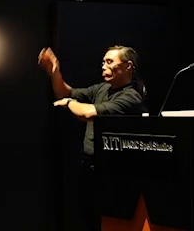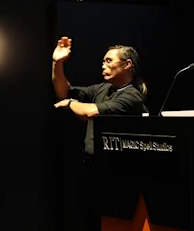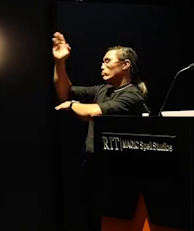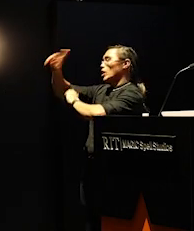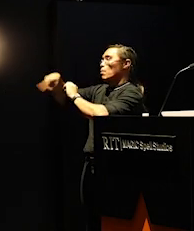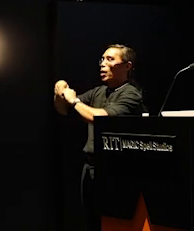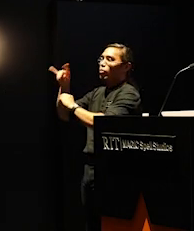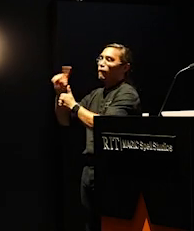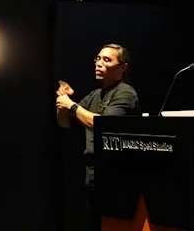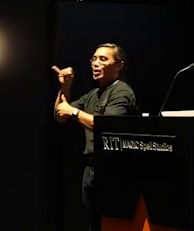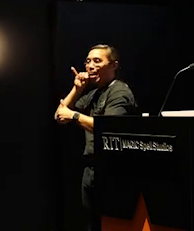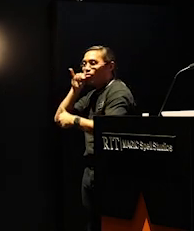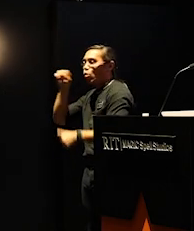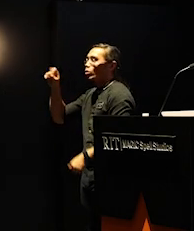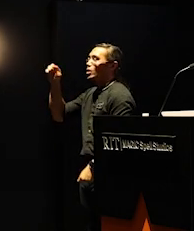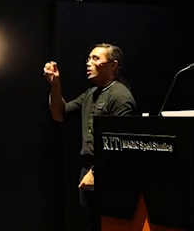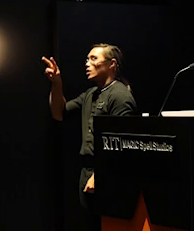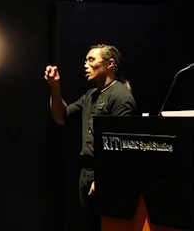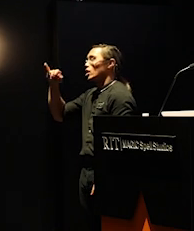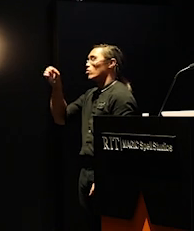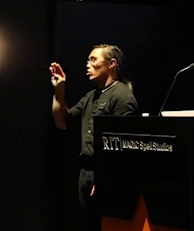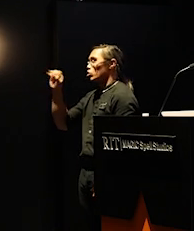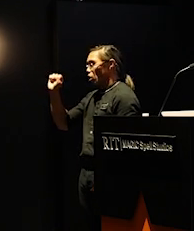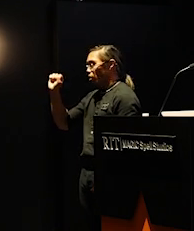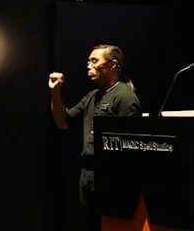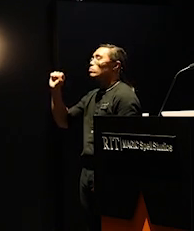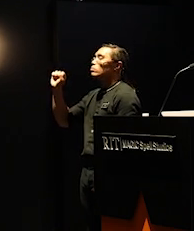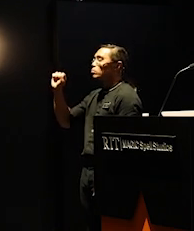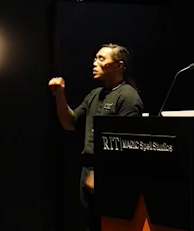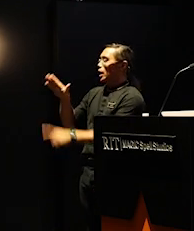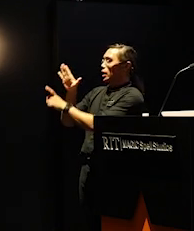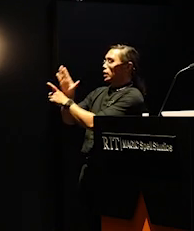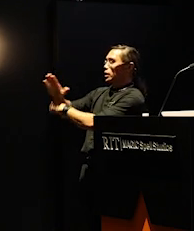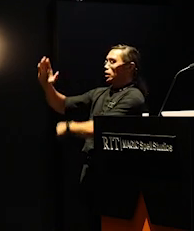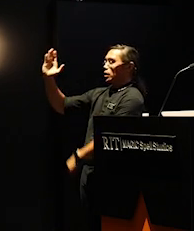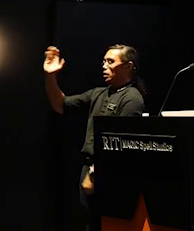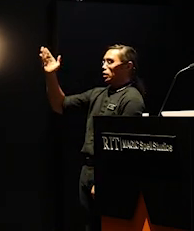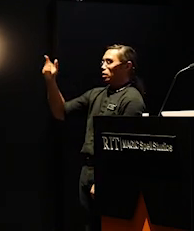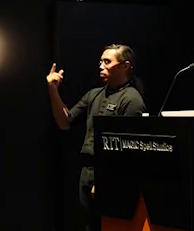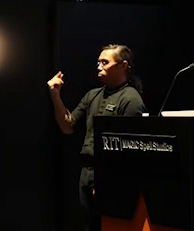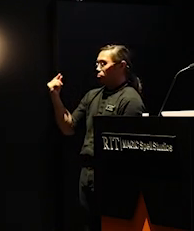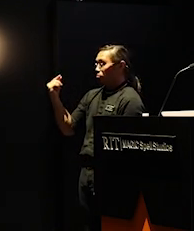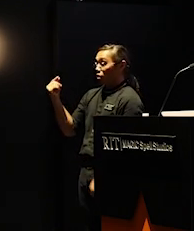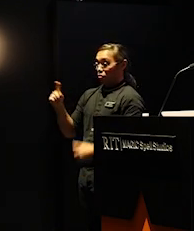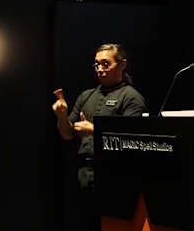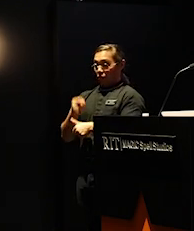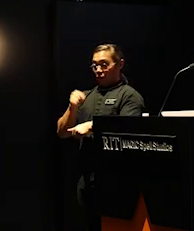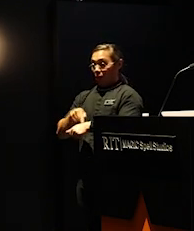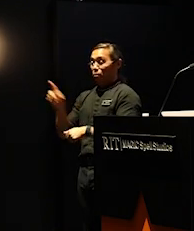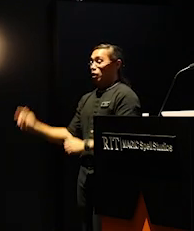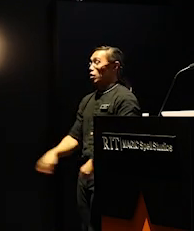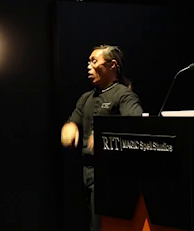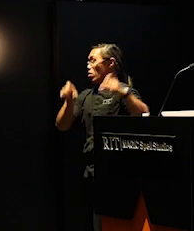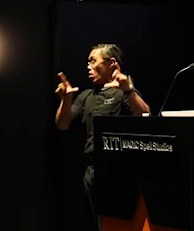forget notable people's names. But Steve Jobs, I think that the iPhone, when he debuted it,